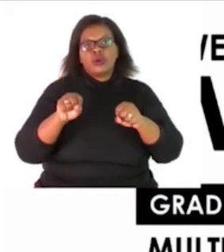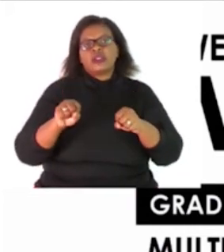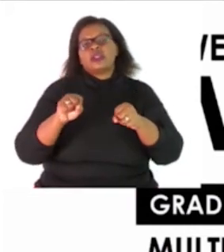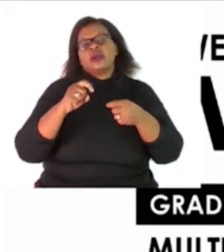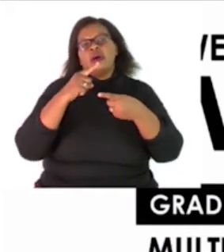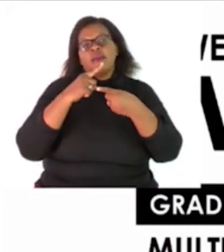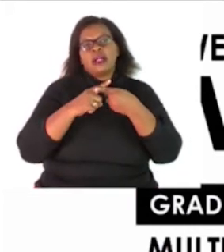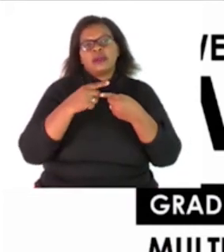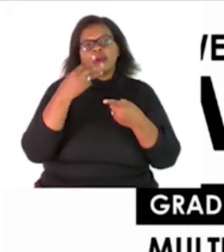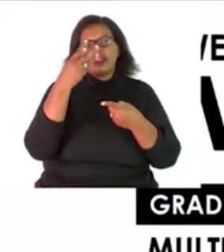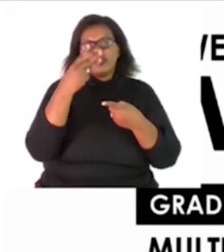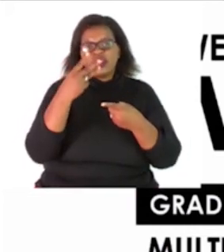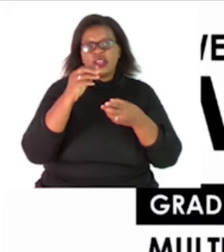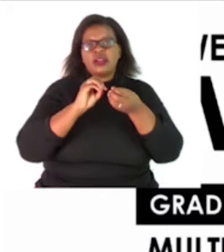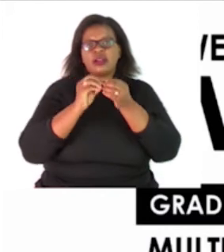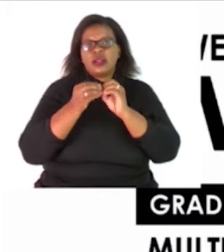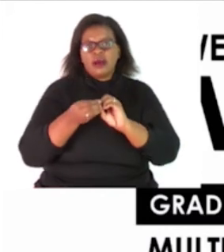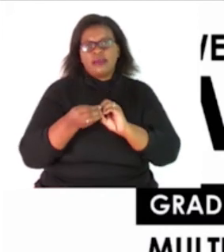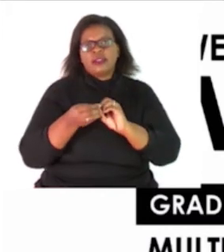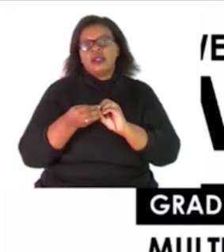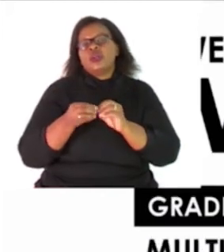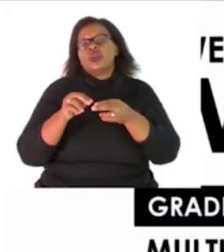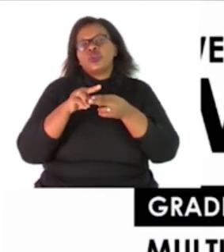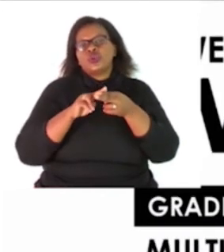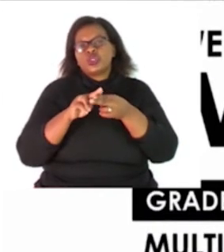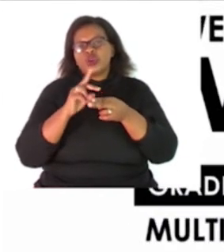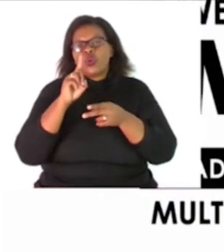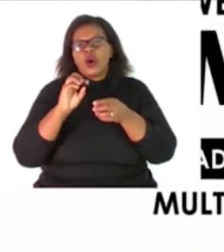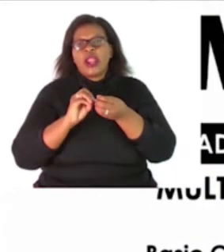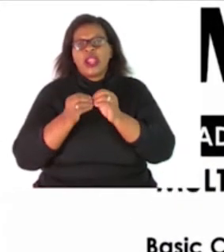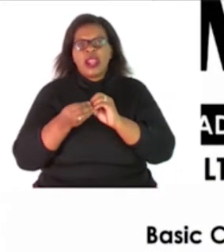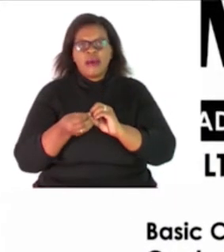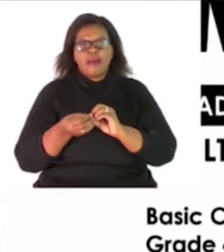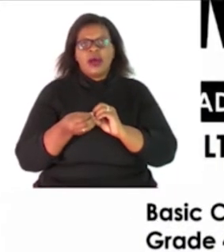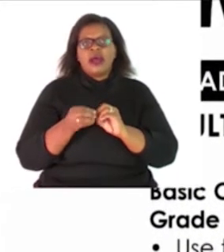a 1-digit number with answer less than or equal to